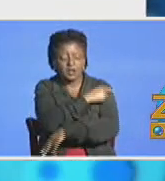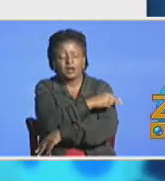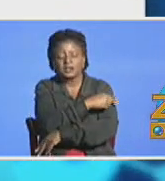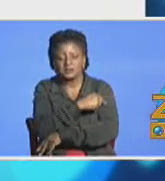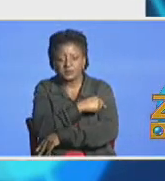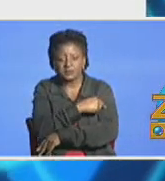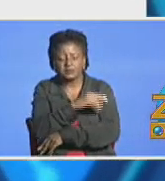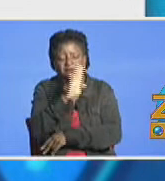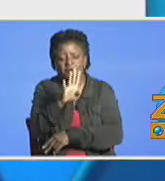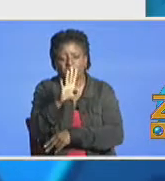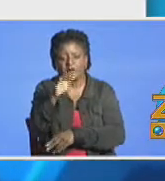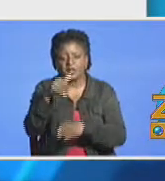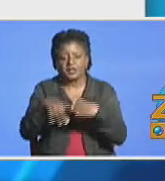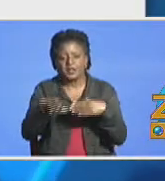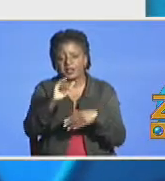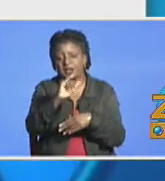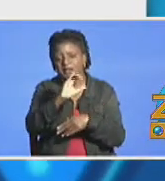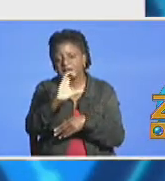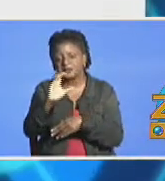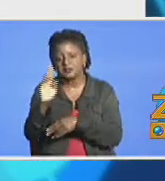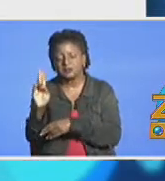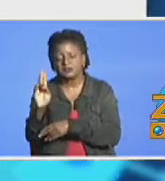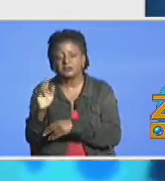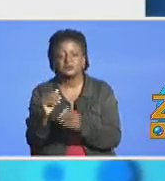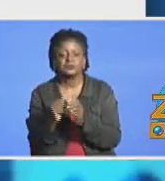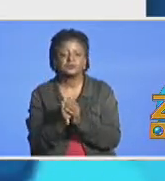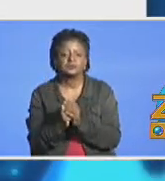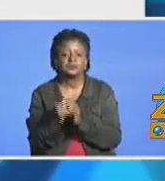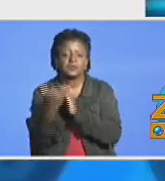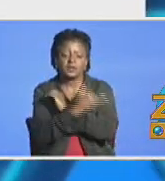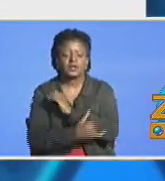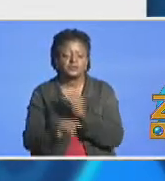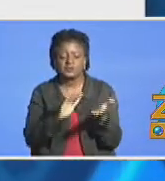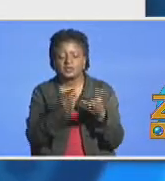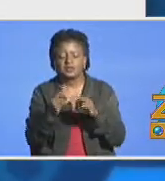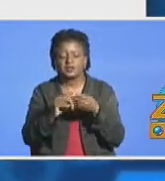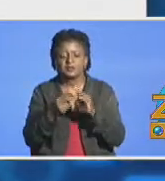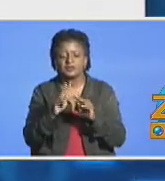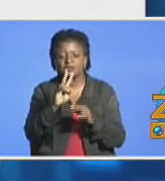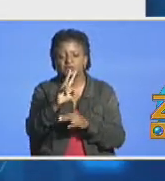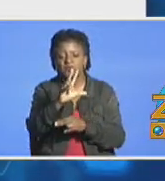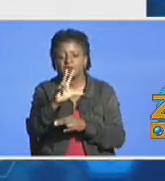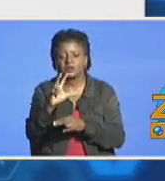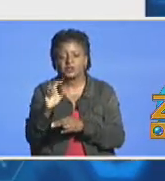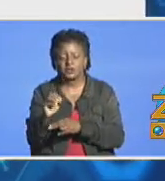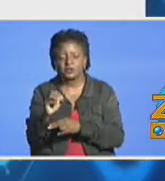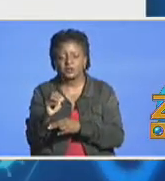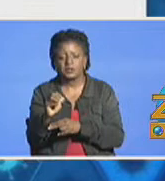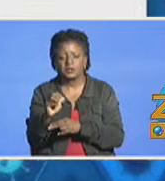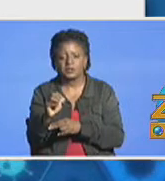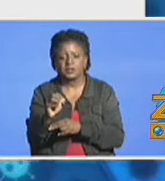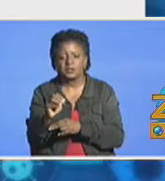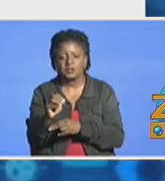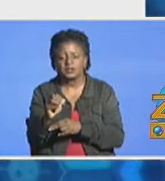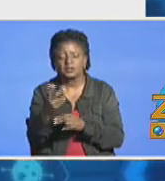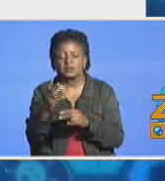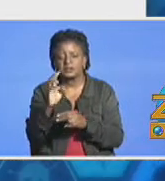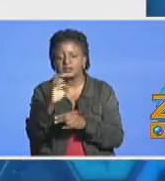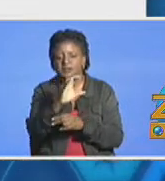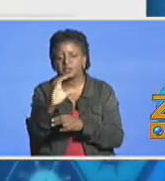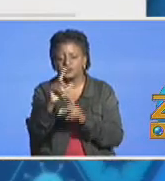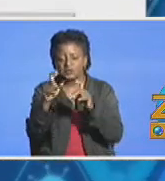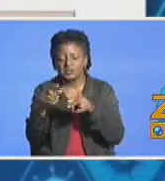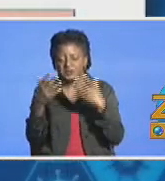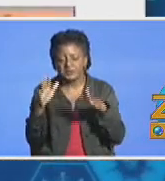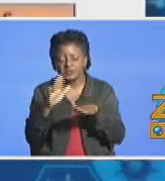hospital, 4 of them in the intensive care unit. The country's death toll at 230, 600 tests were completed on